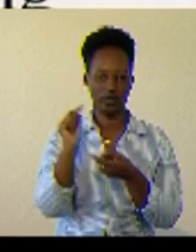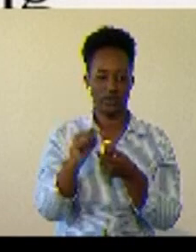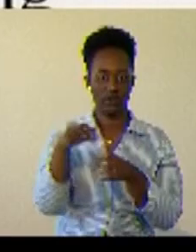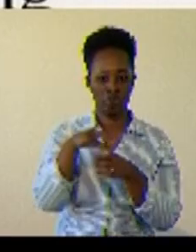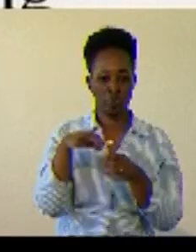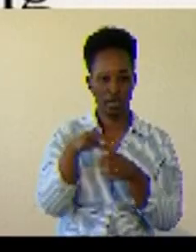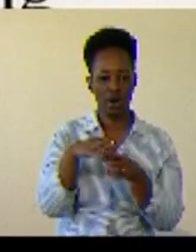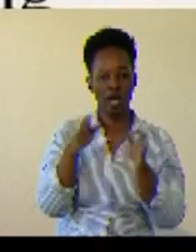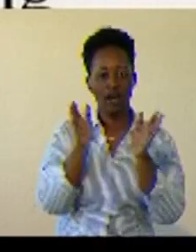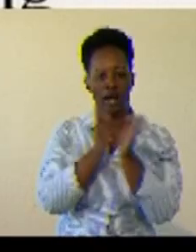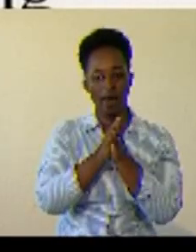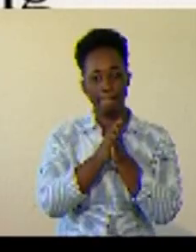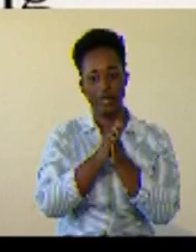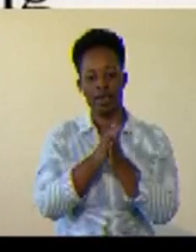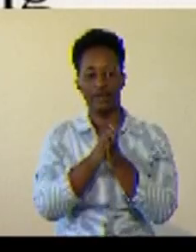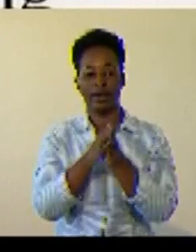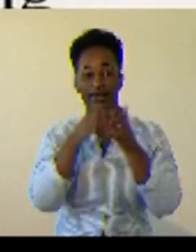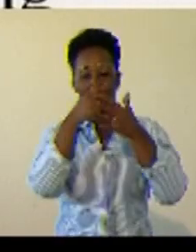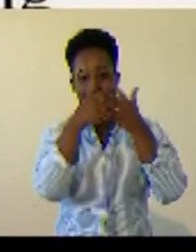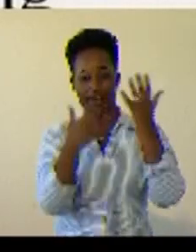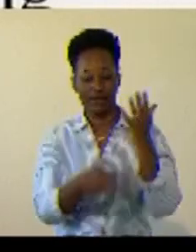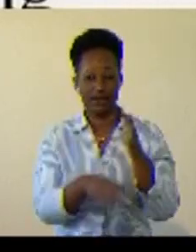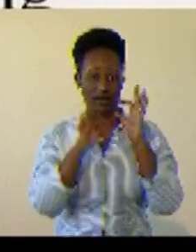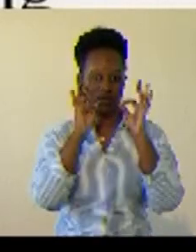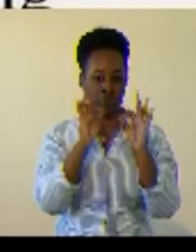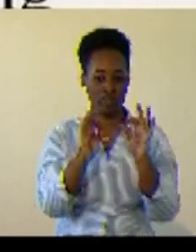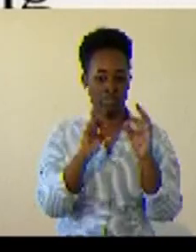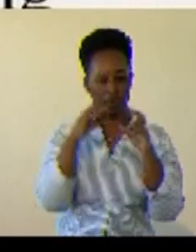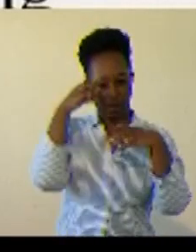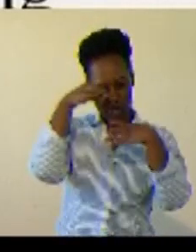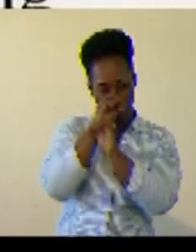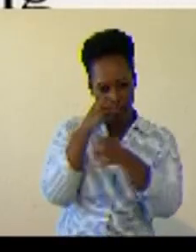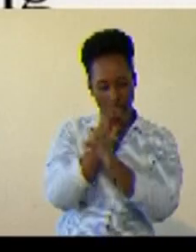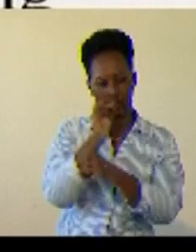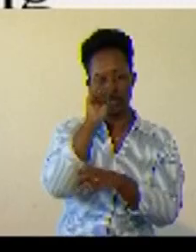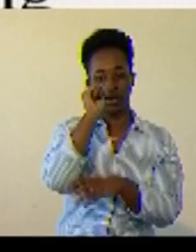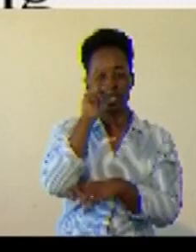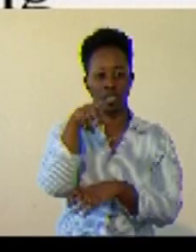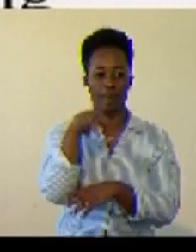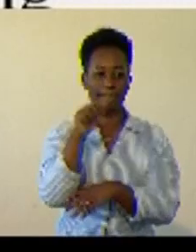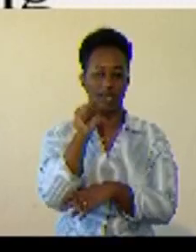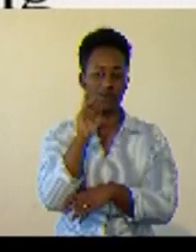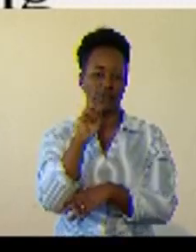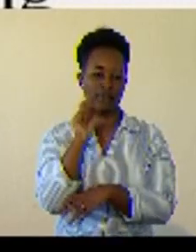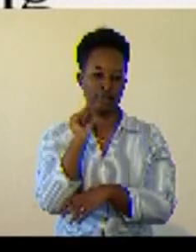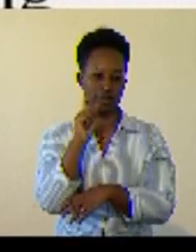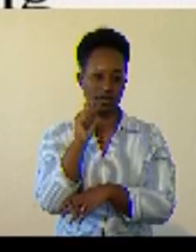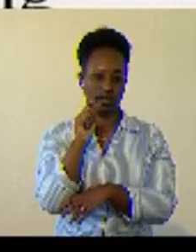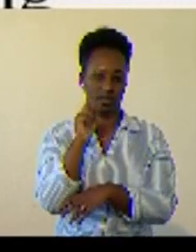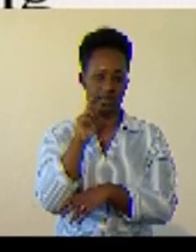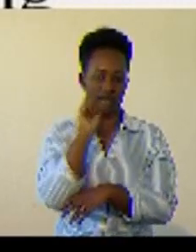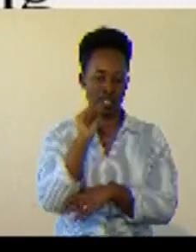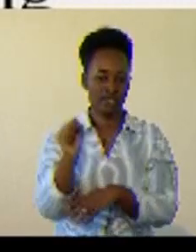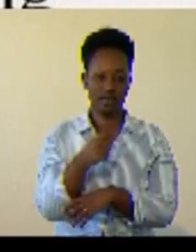apparatuses, laboratory apparatuses and equipment that are required for chemical testing of a given food sample?